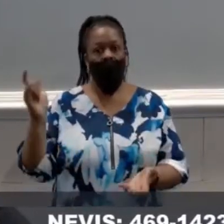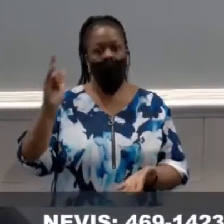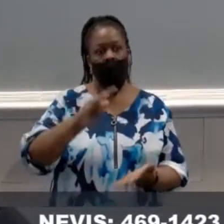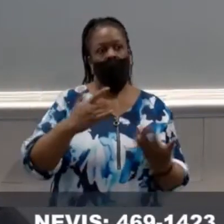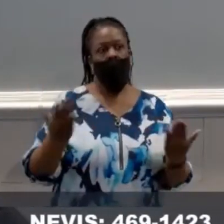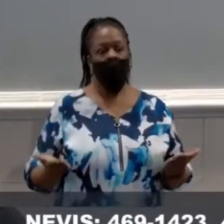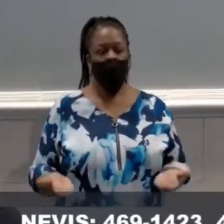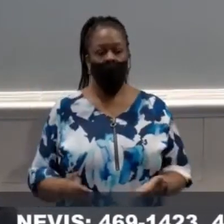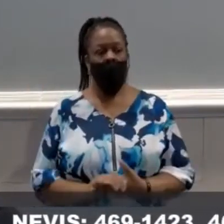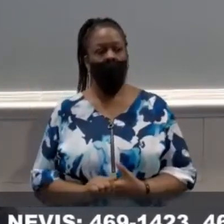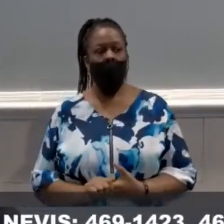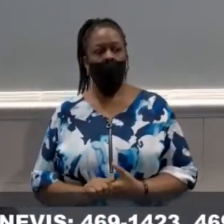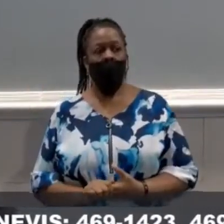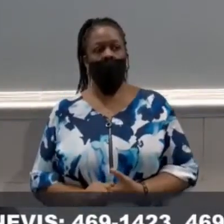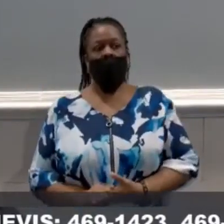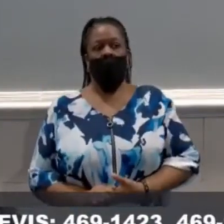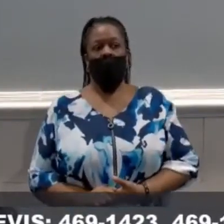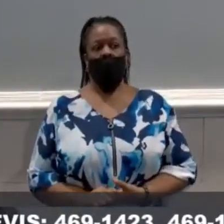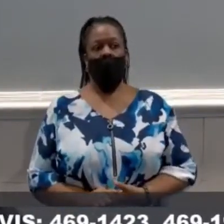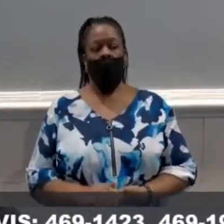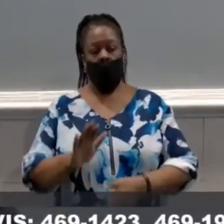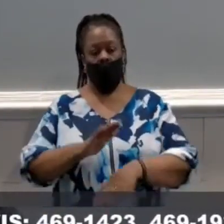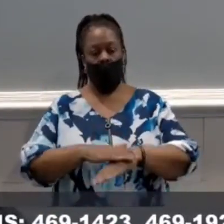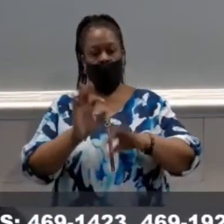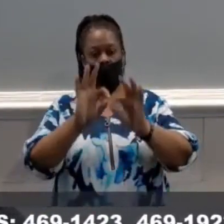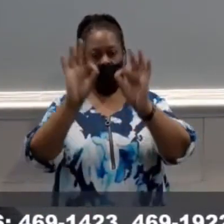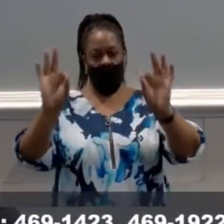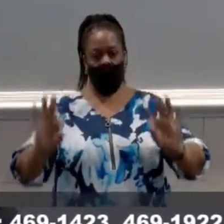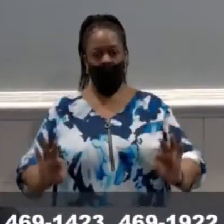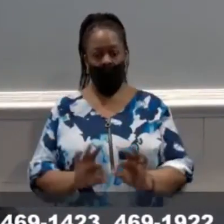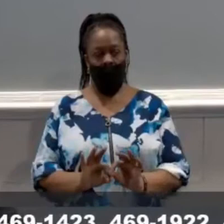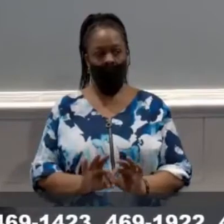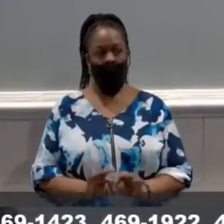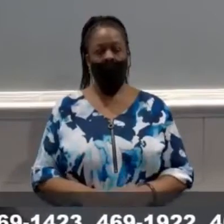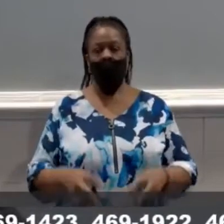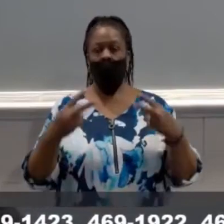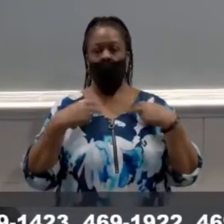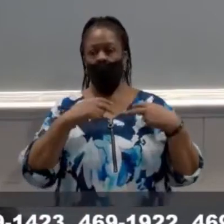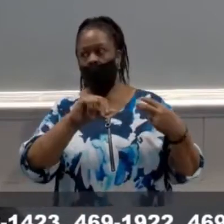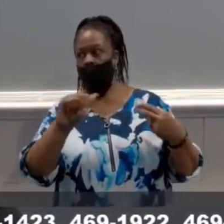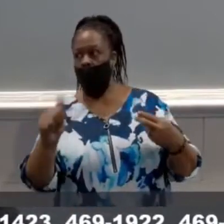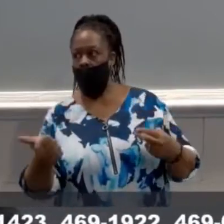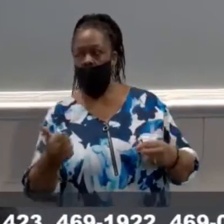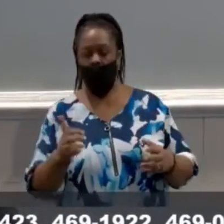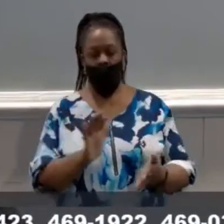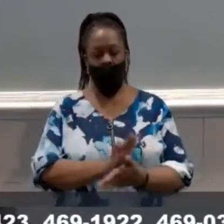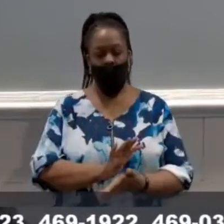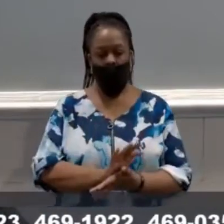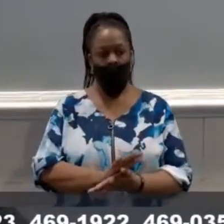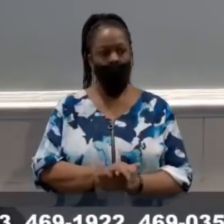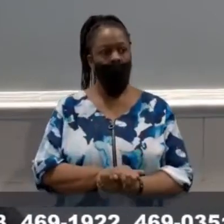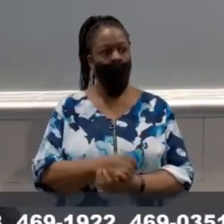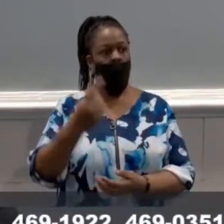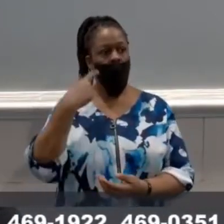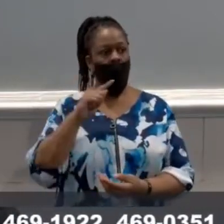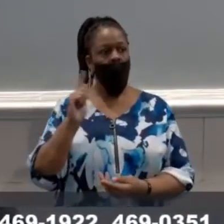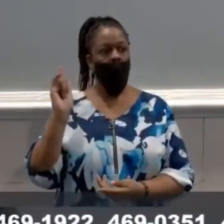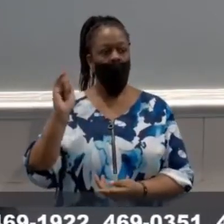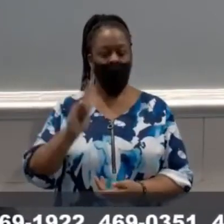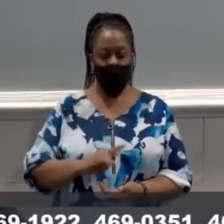The next section that you would have to complete would be customs. So the customs declaration form, as you would